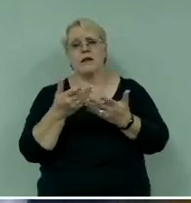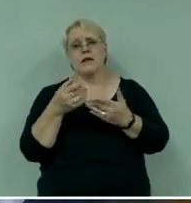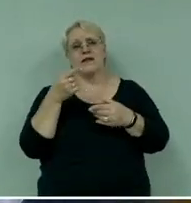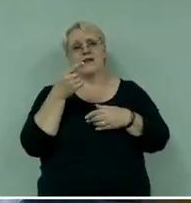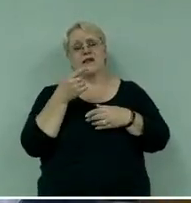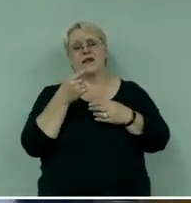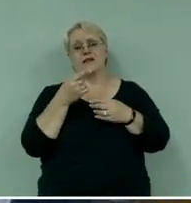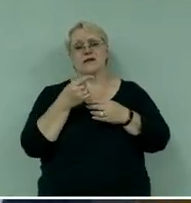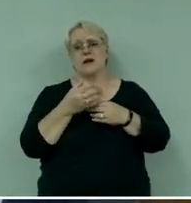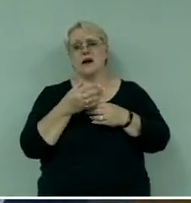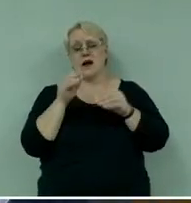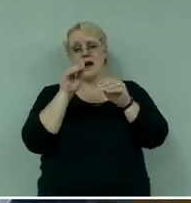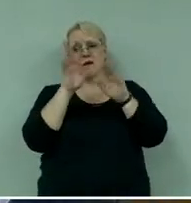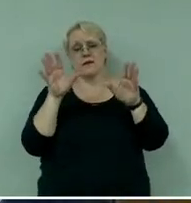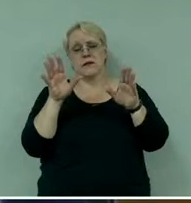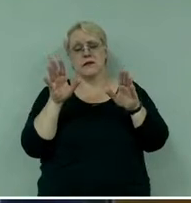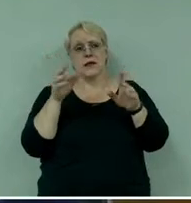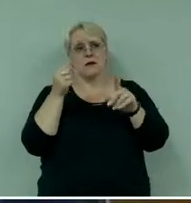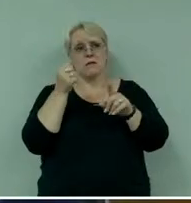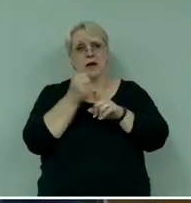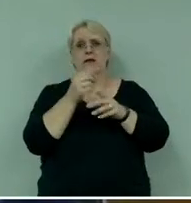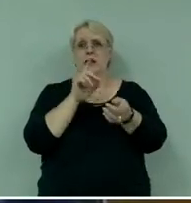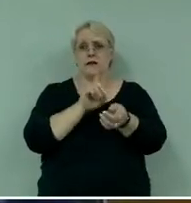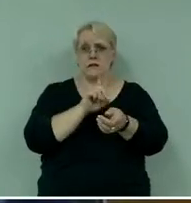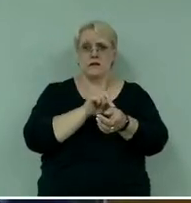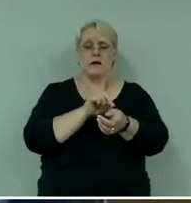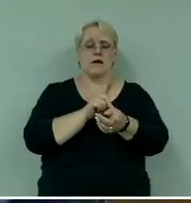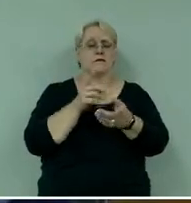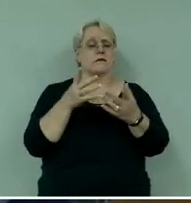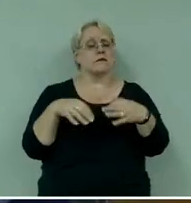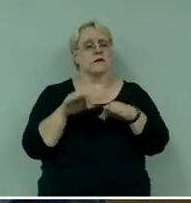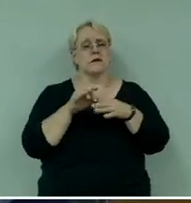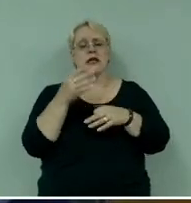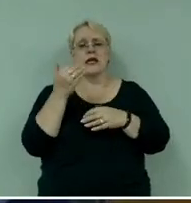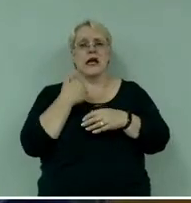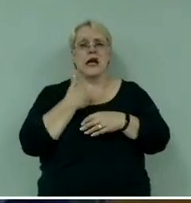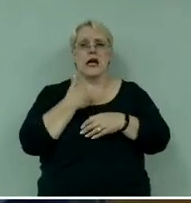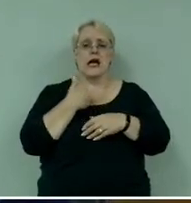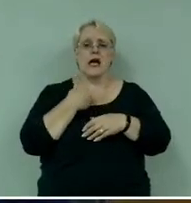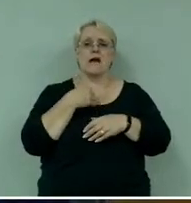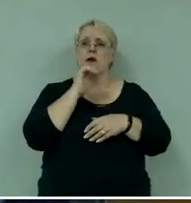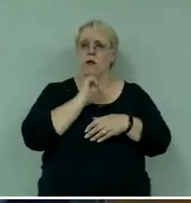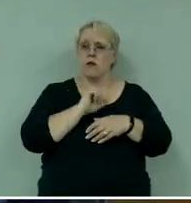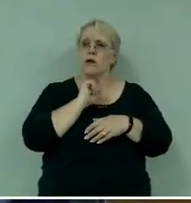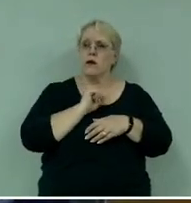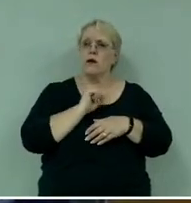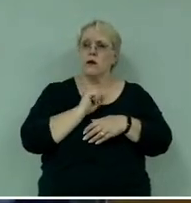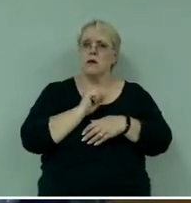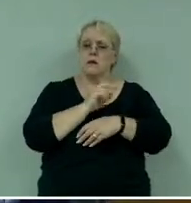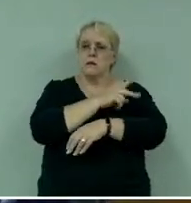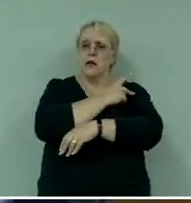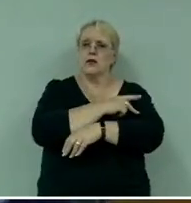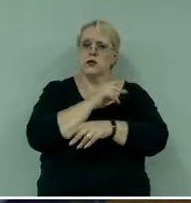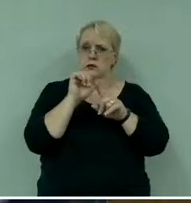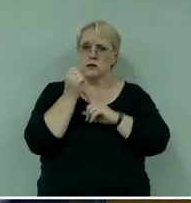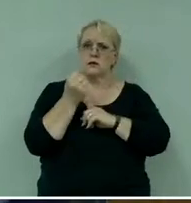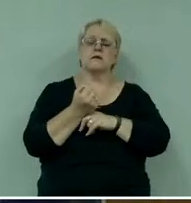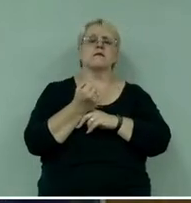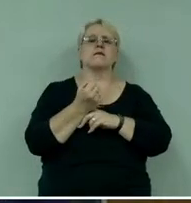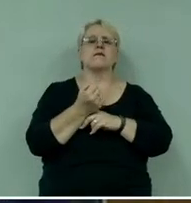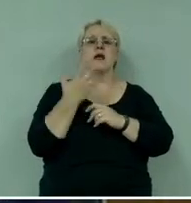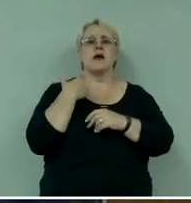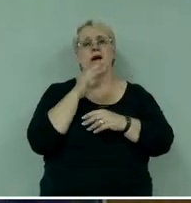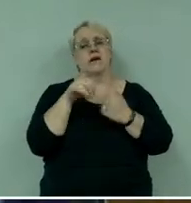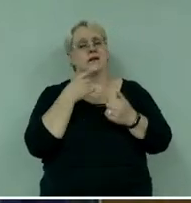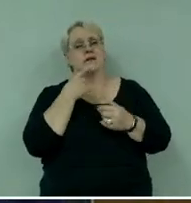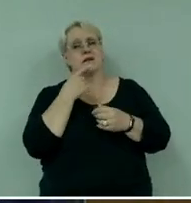one is obviously impacting the doctor significantly, especially because he has an elderly patient situation. And all I can